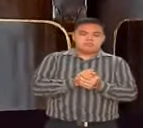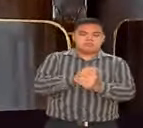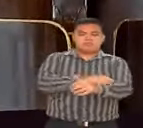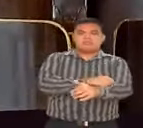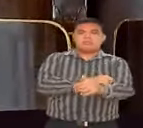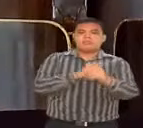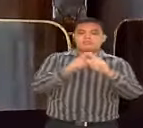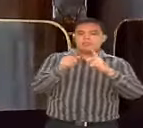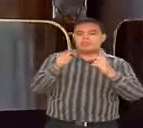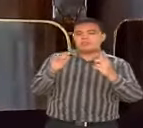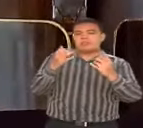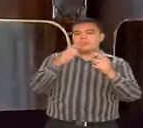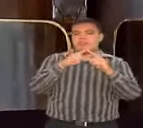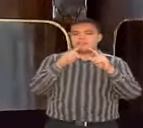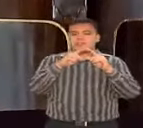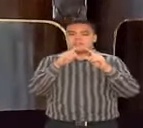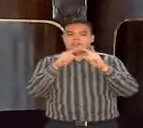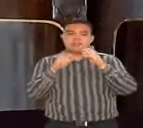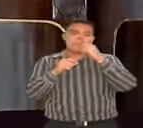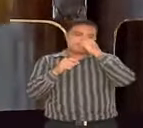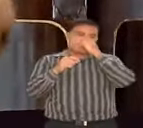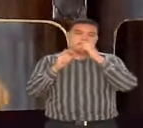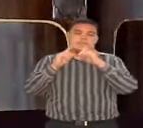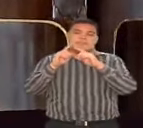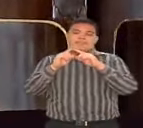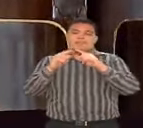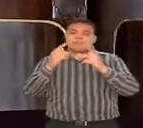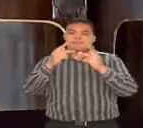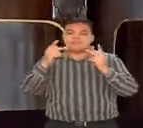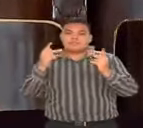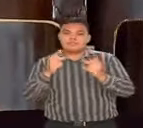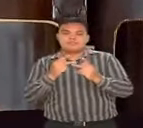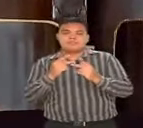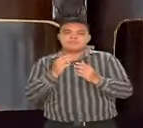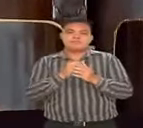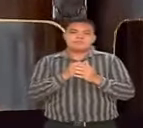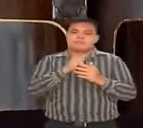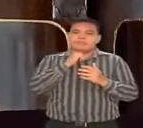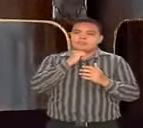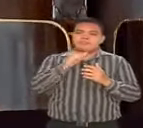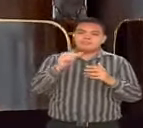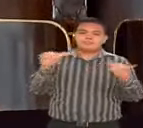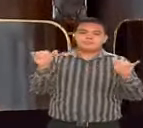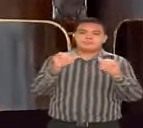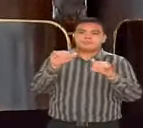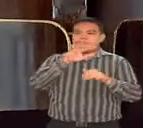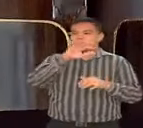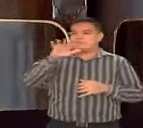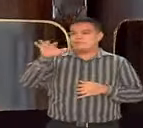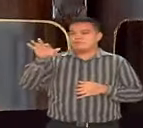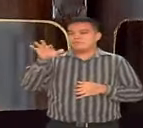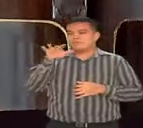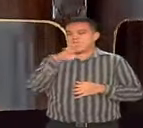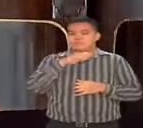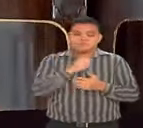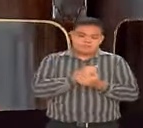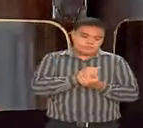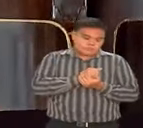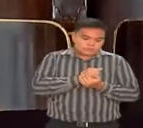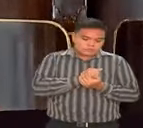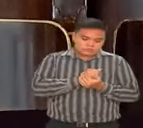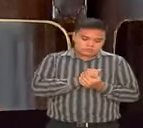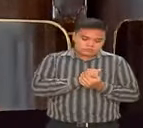diri Oprah, kami nagpuyo sa Oprah. Pero dili ing ani nga spelling sa Barangay